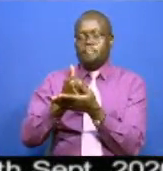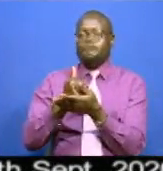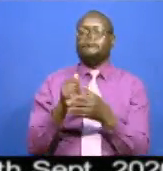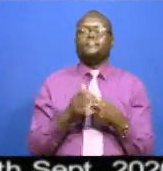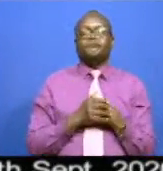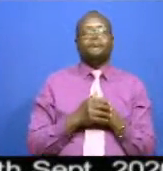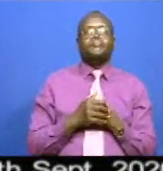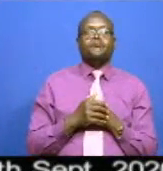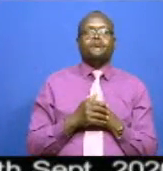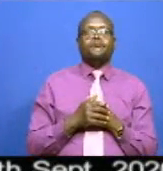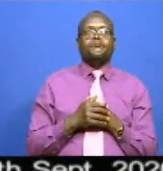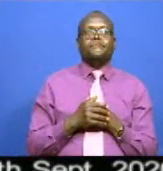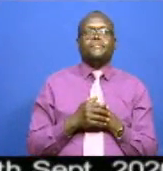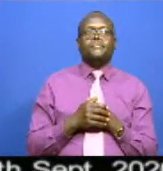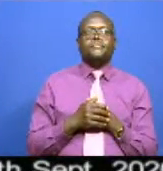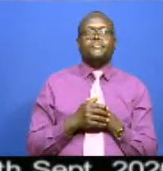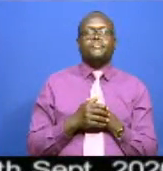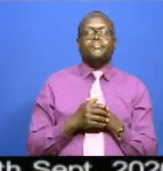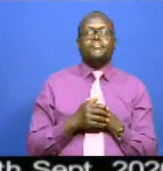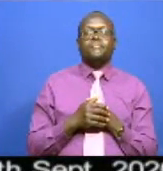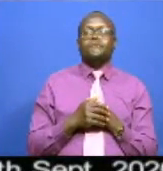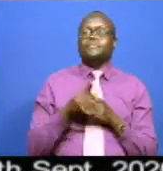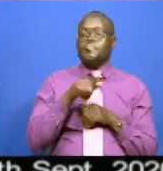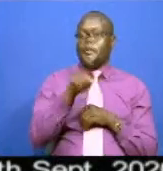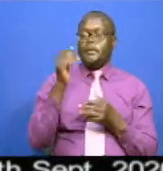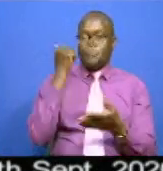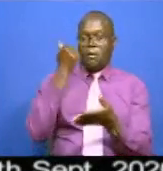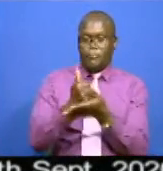appointed in the said offices.